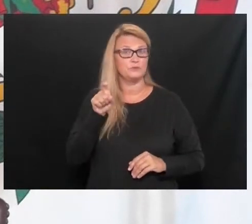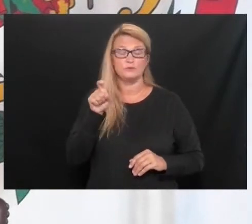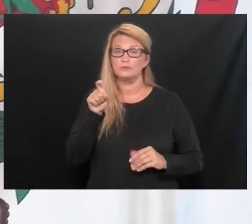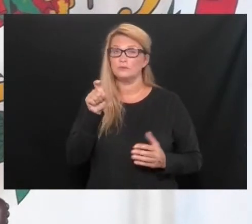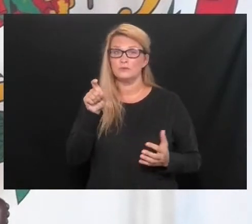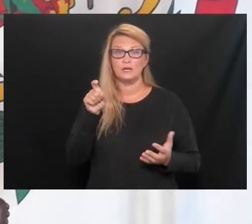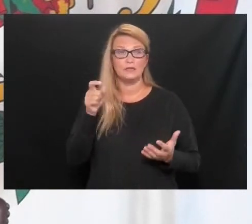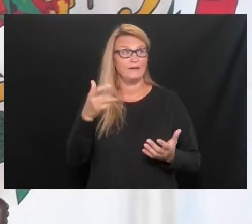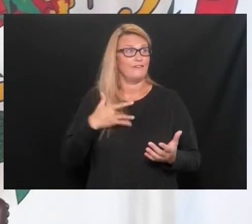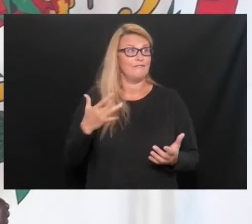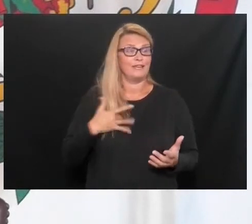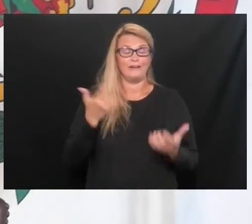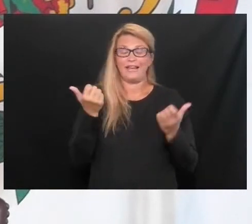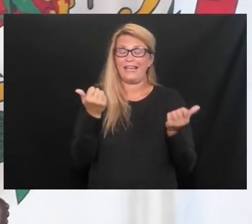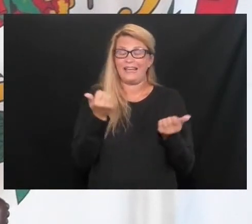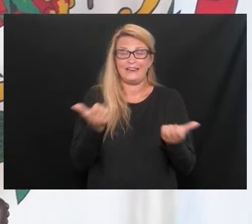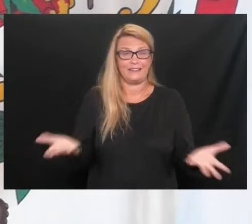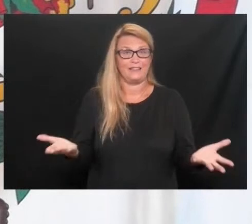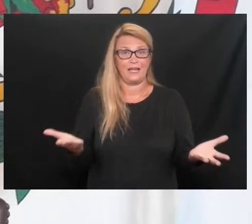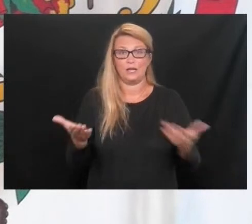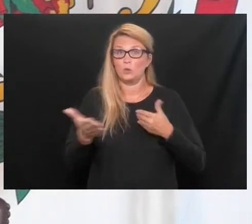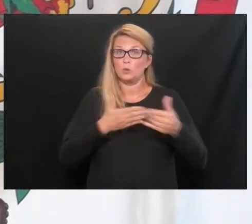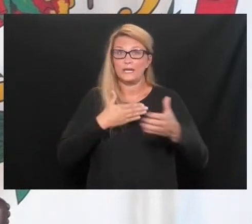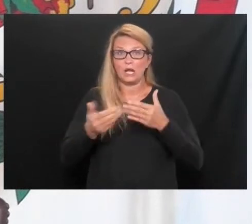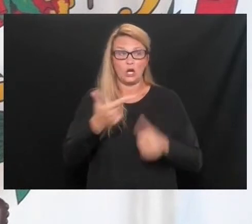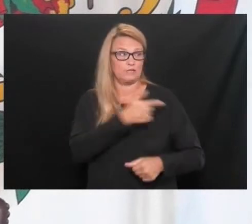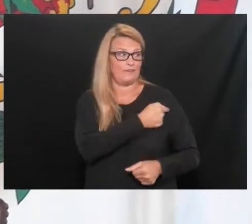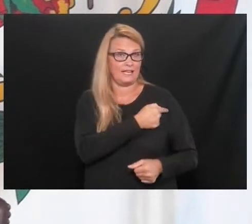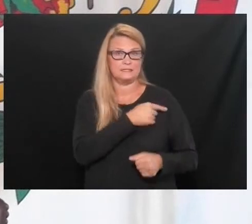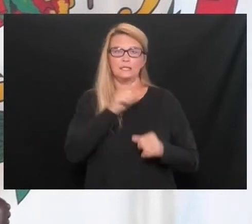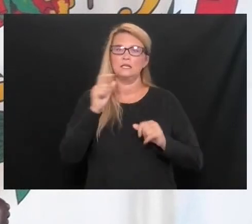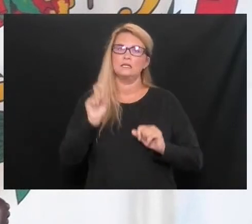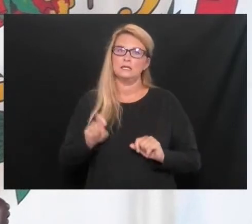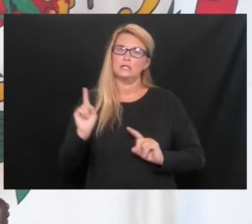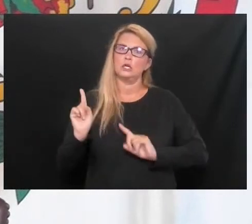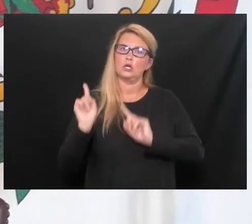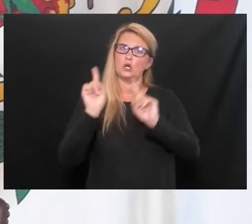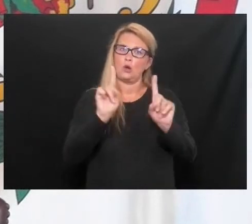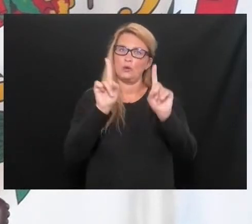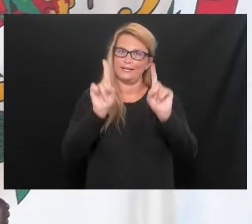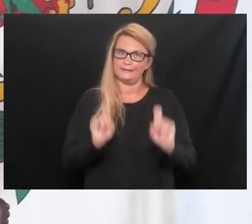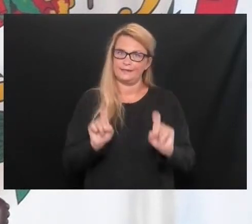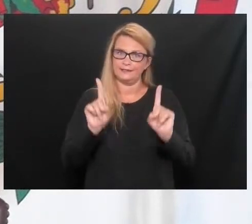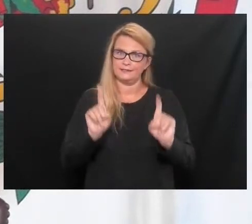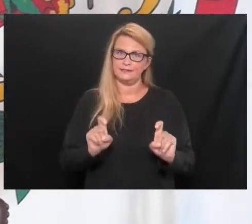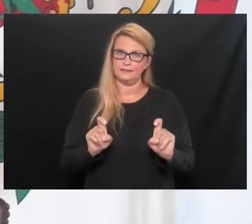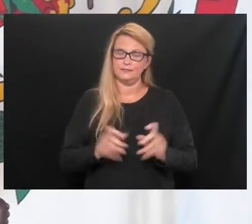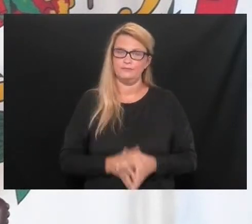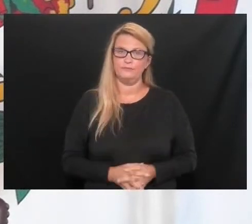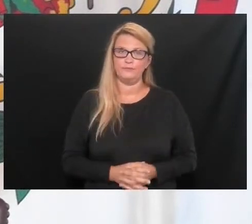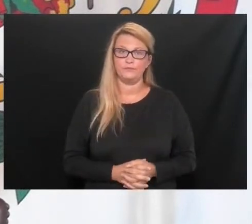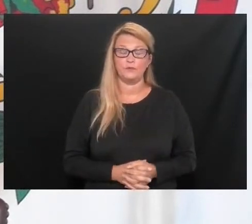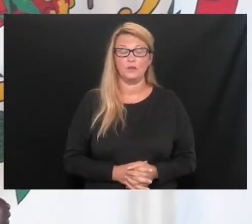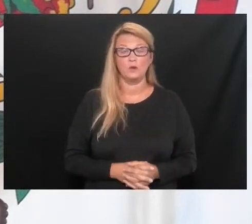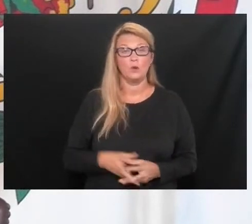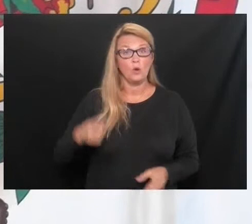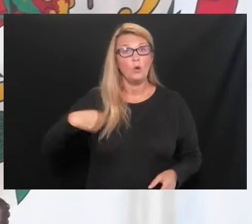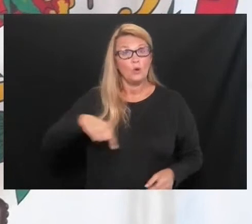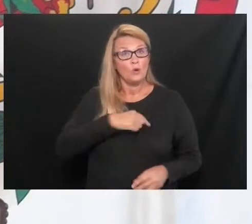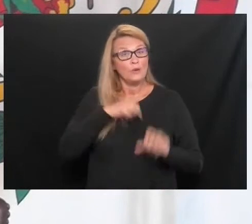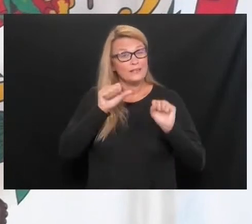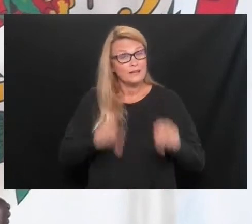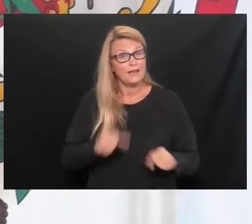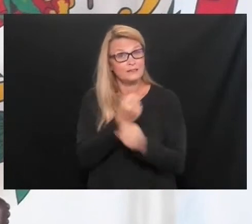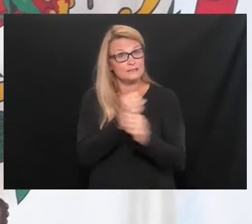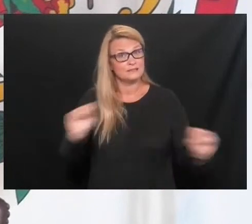any symptom at all, whether you're vaccinated or not, you need to go get tested. Because we can save your life